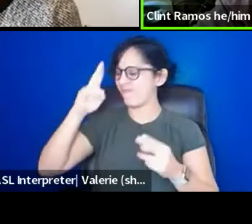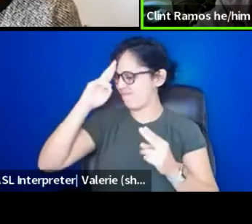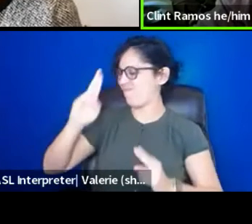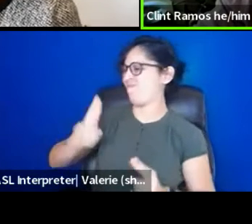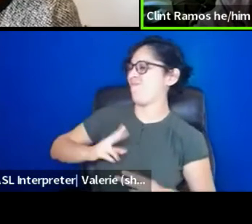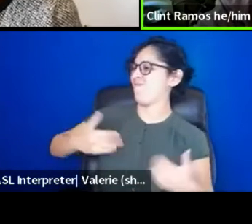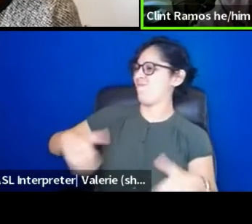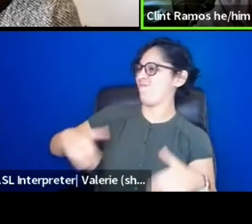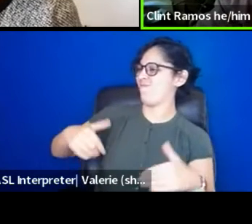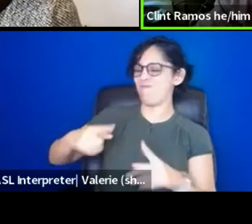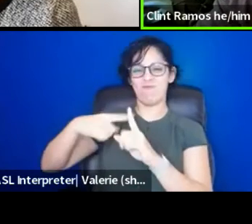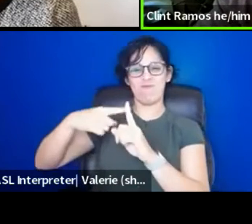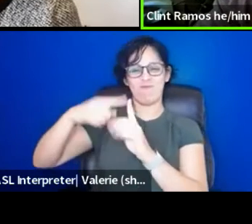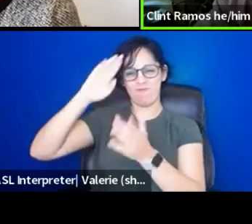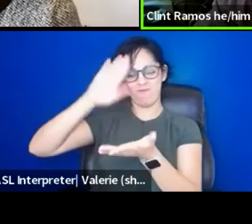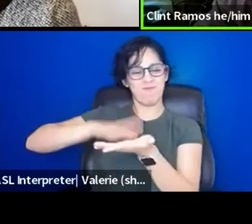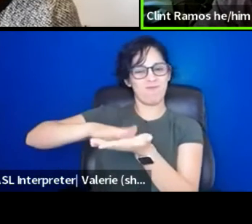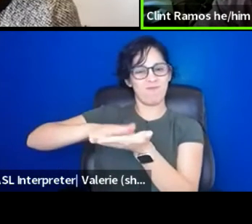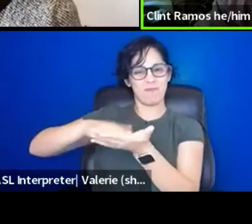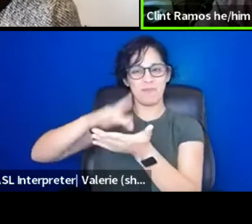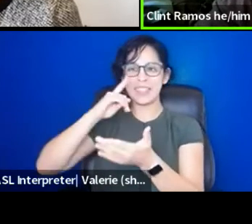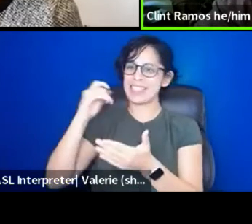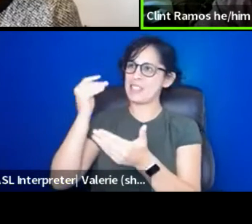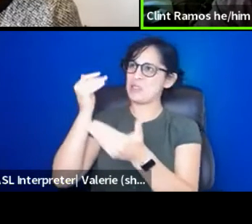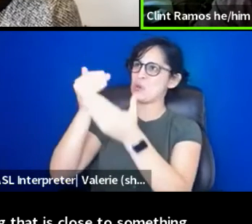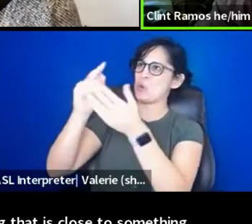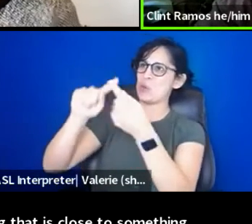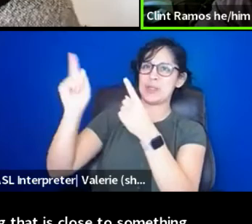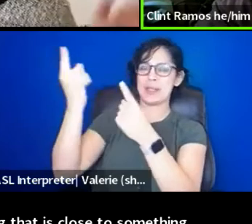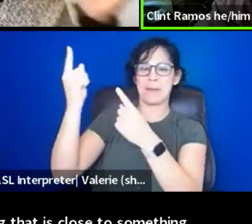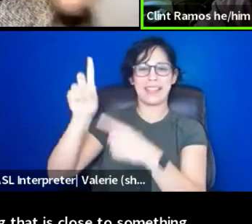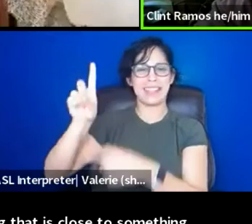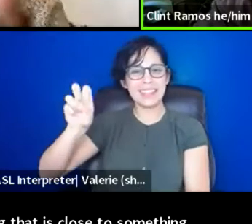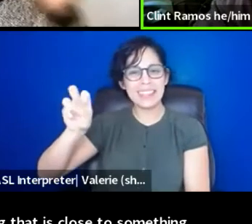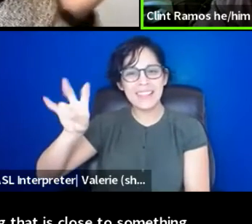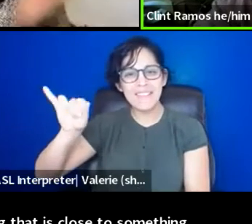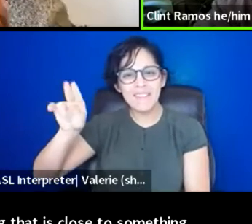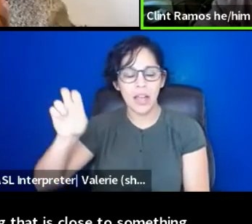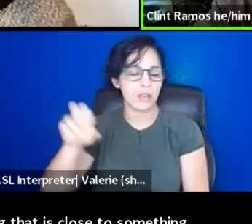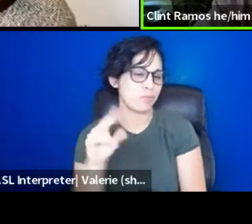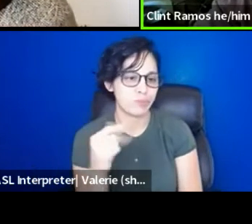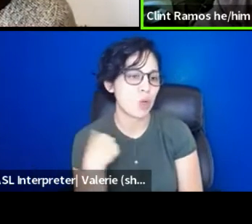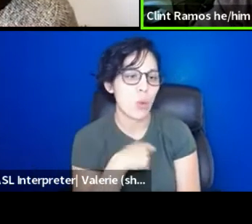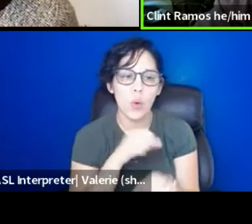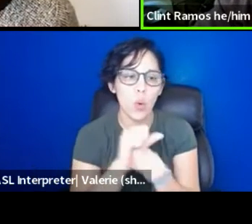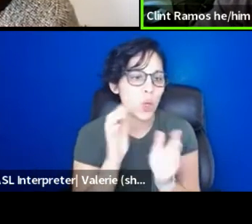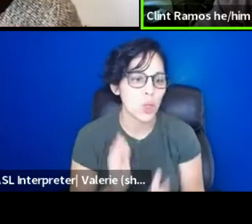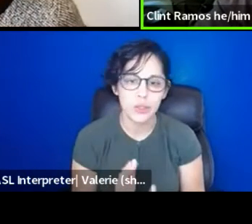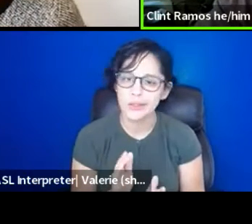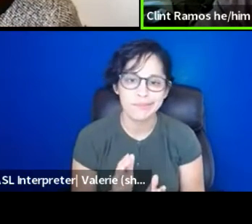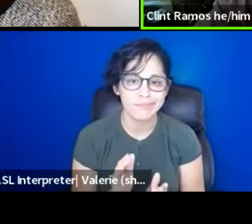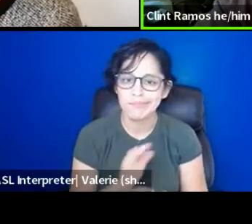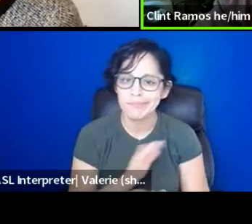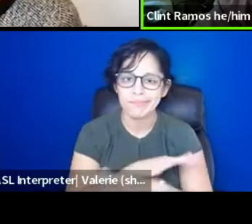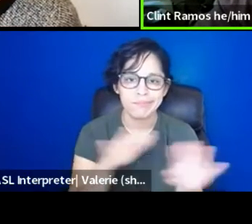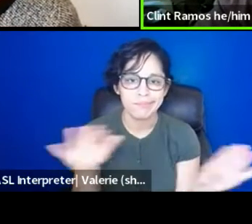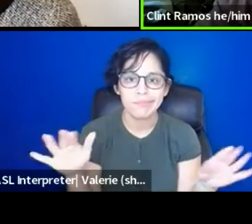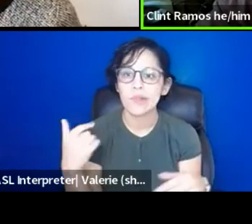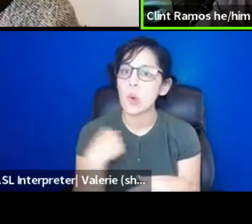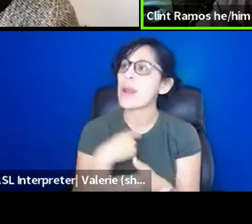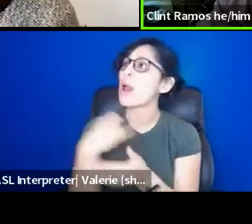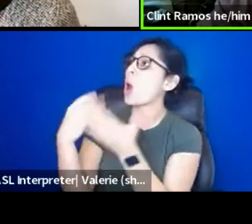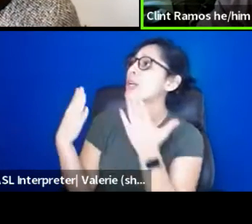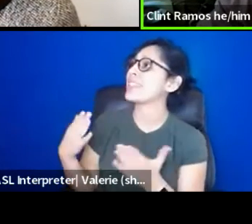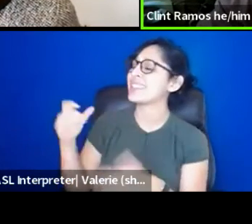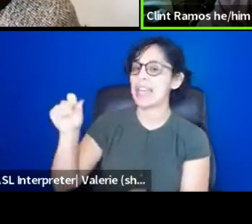actually doing something that is close to something divine. We are not, we are workers. And that's why I always want to say, you know, oh, we're artists,